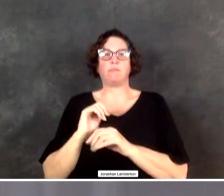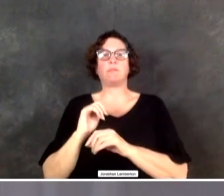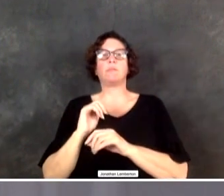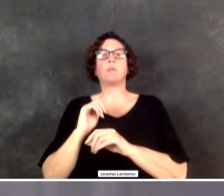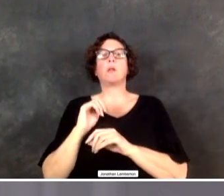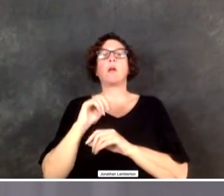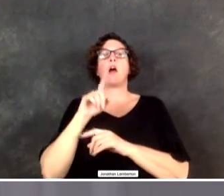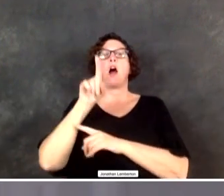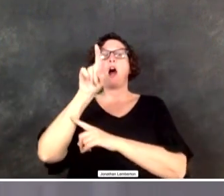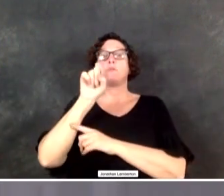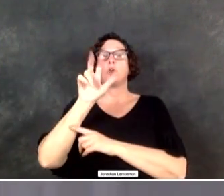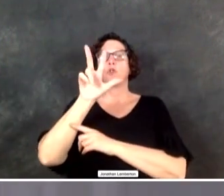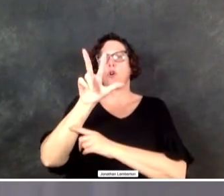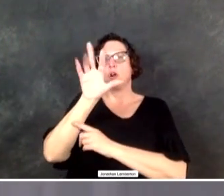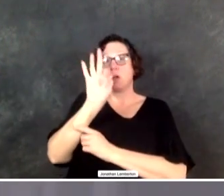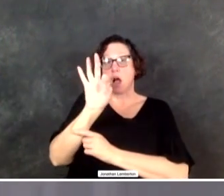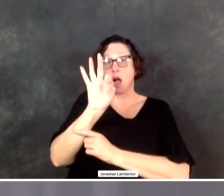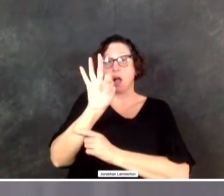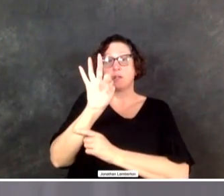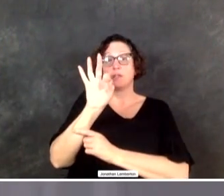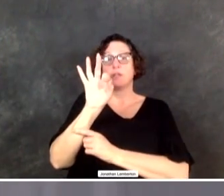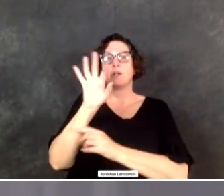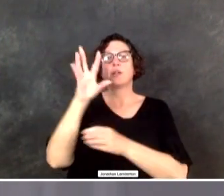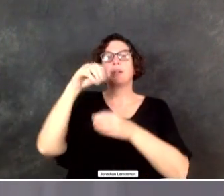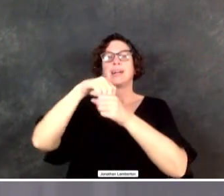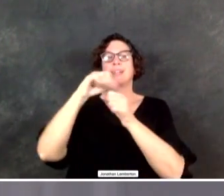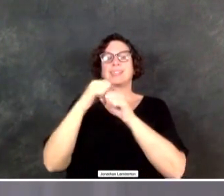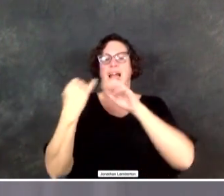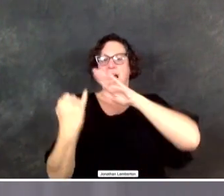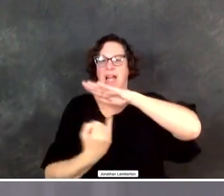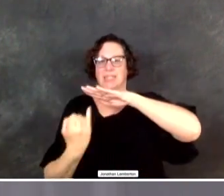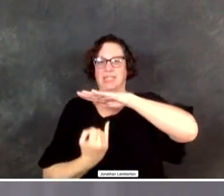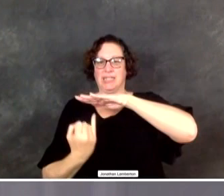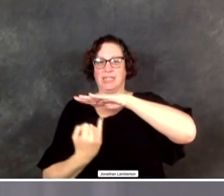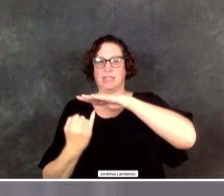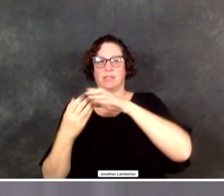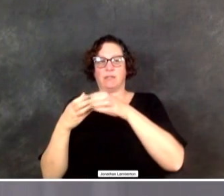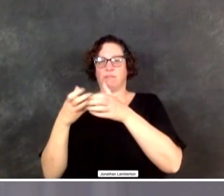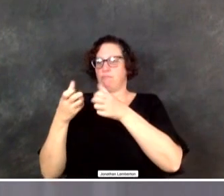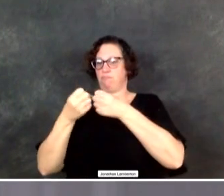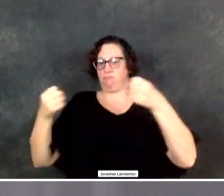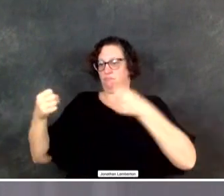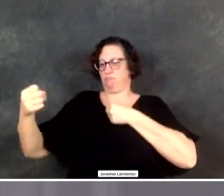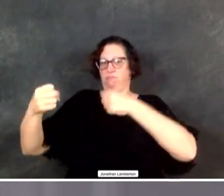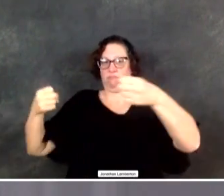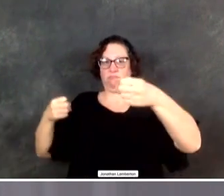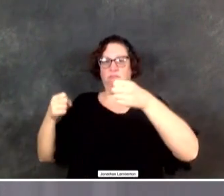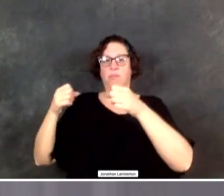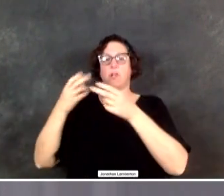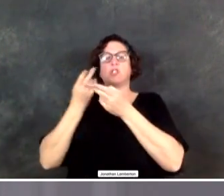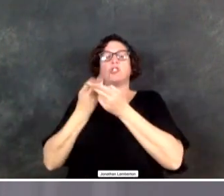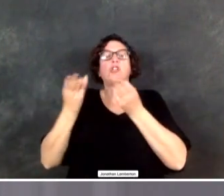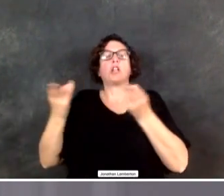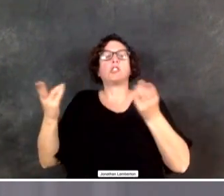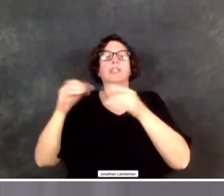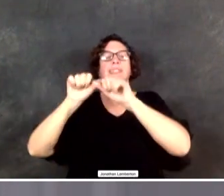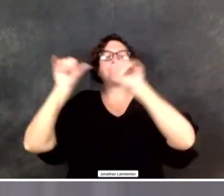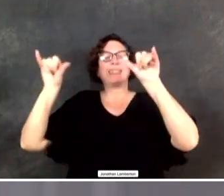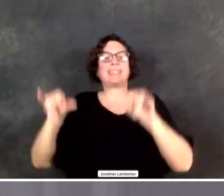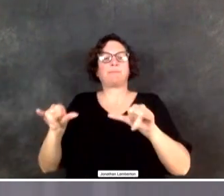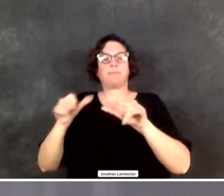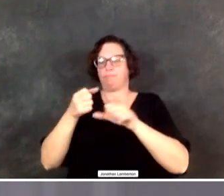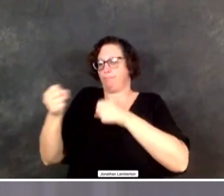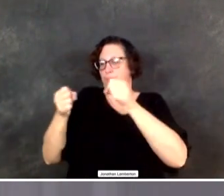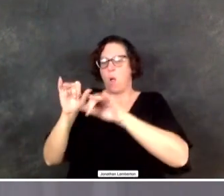within our shelter system portfolio. 81 are in the hospital. 35 are self-isolating. That means they're